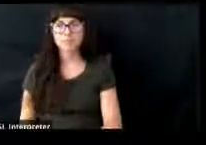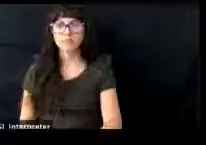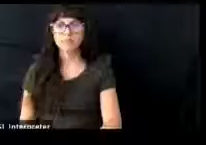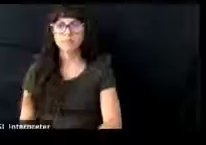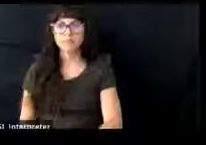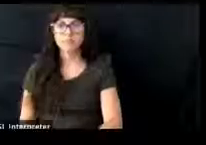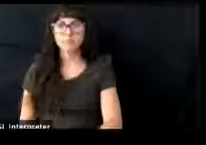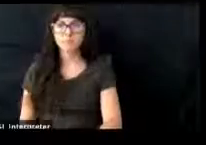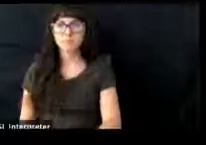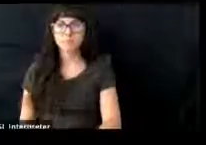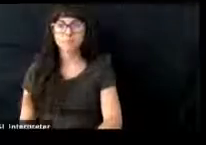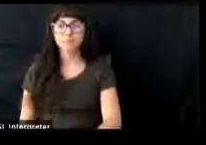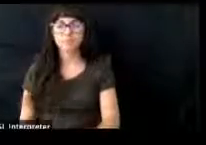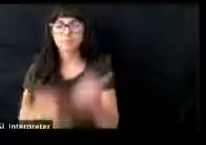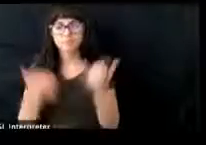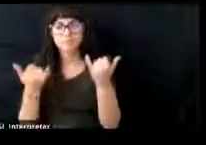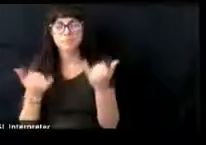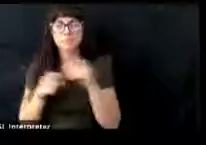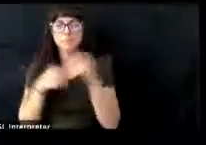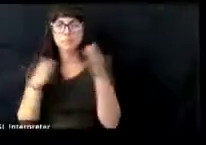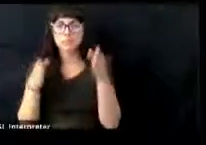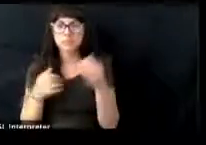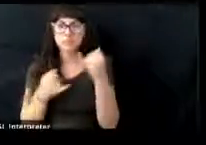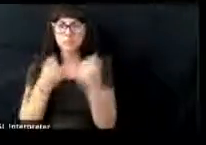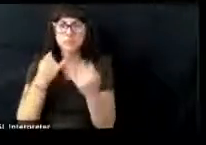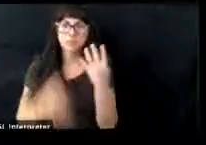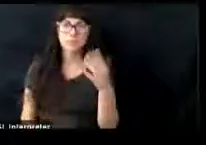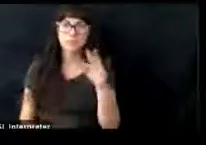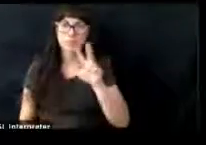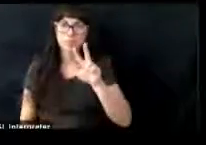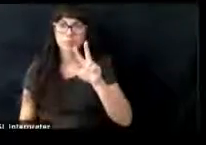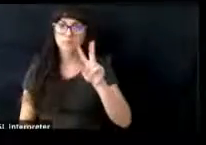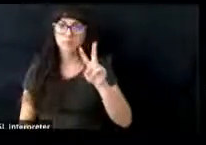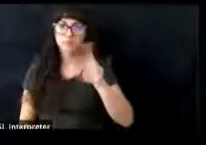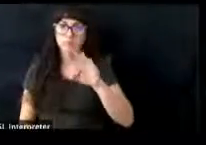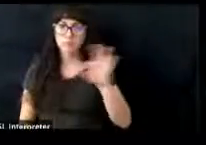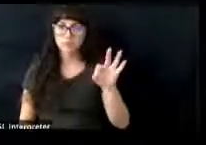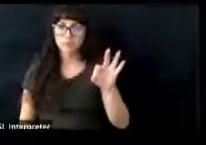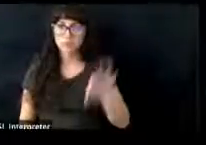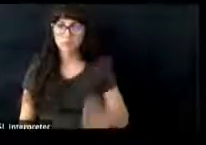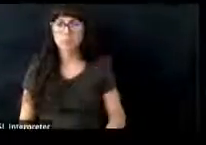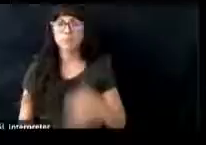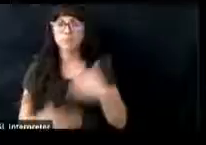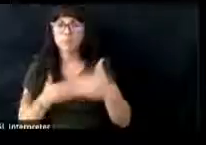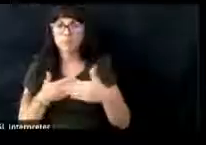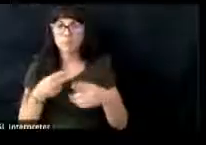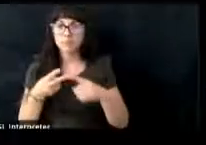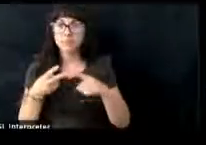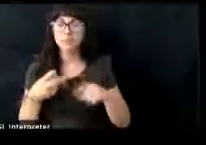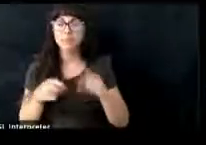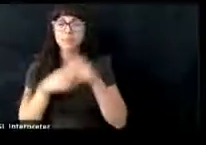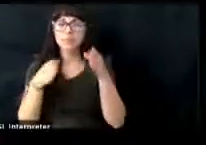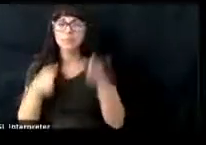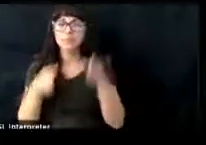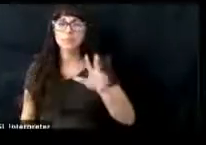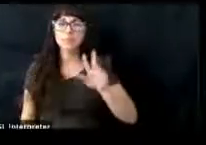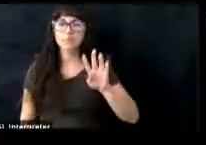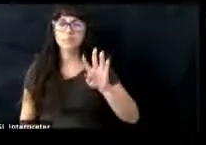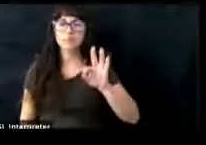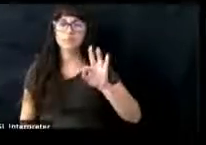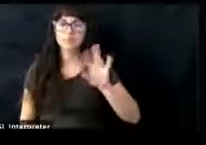Right now we have a caller with the last four 3299, and then up next will be caller